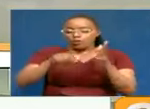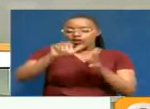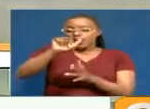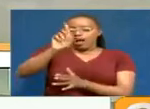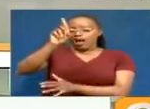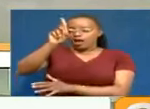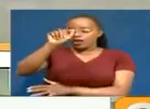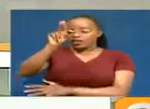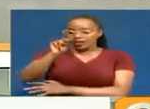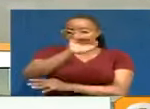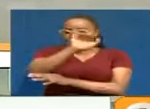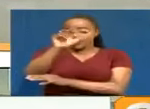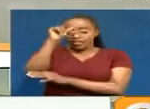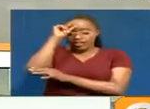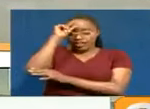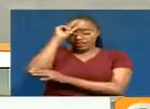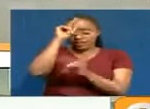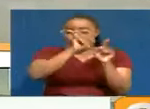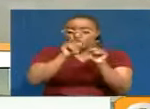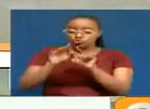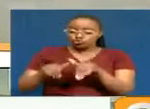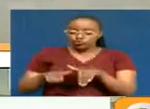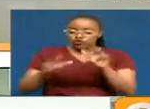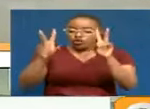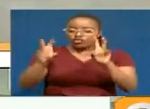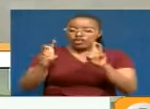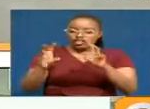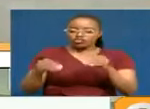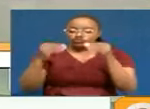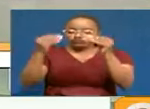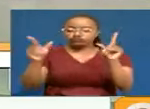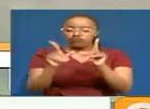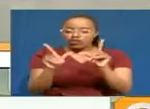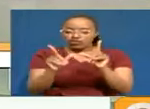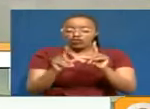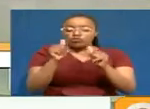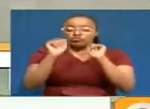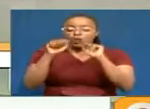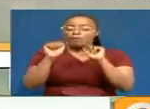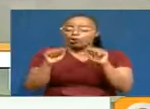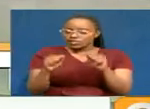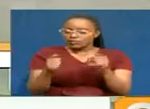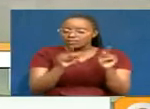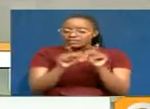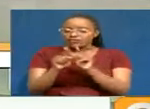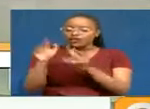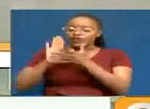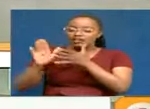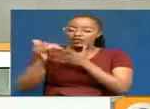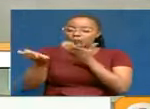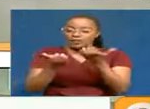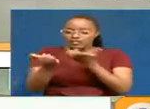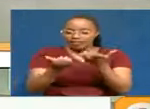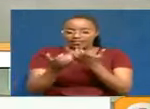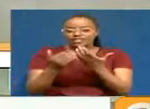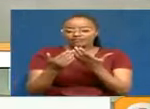Aidan Mohammed, also urged the government to fast-track issuance of licenses, which would enable faster business registration. On